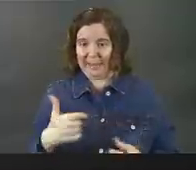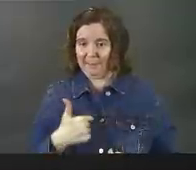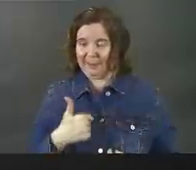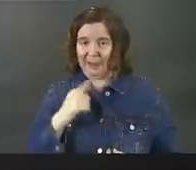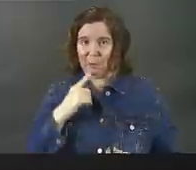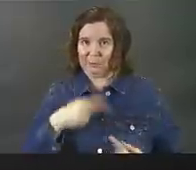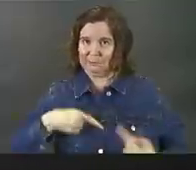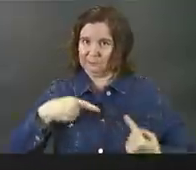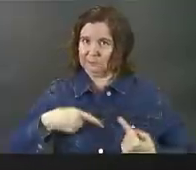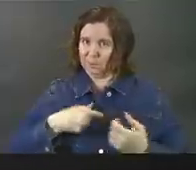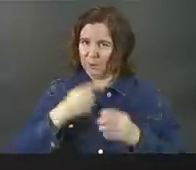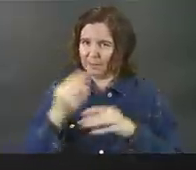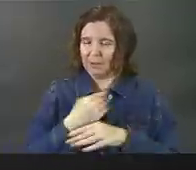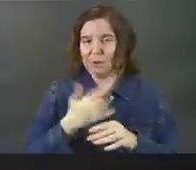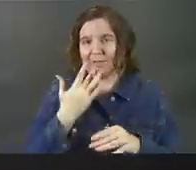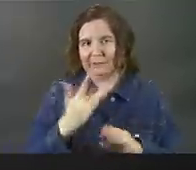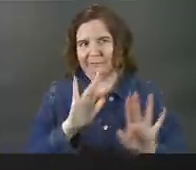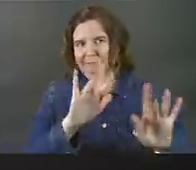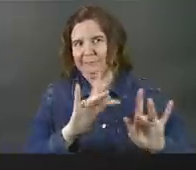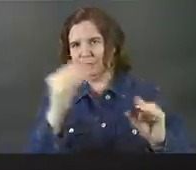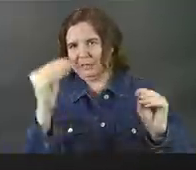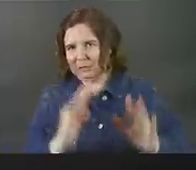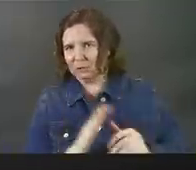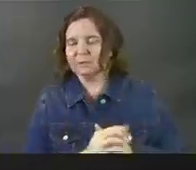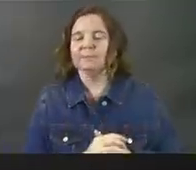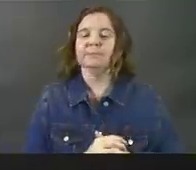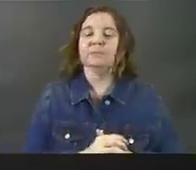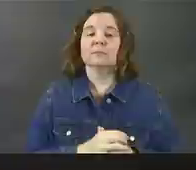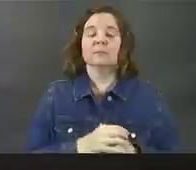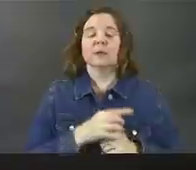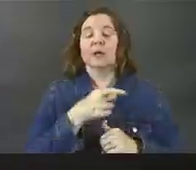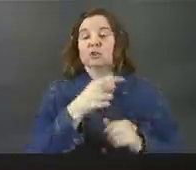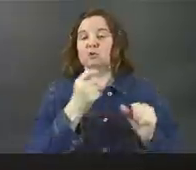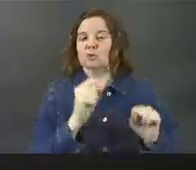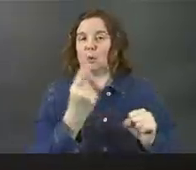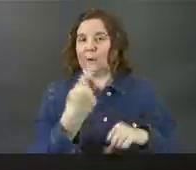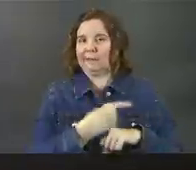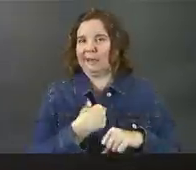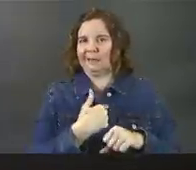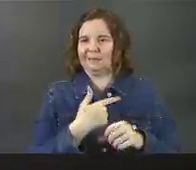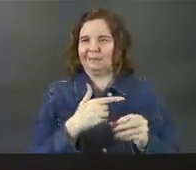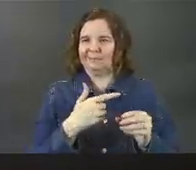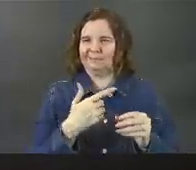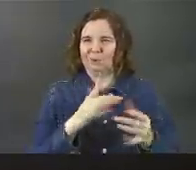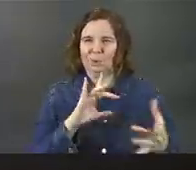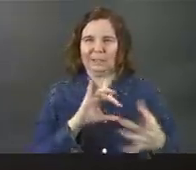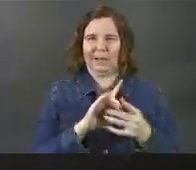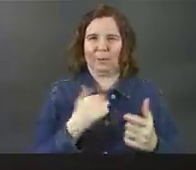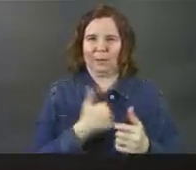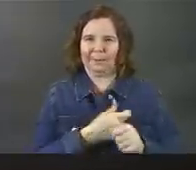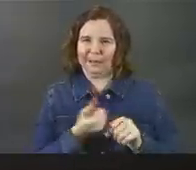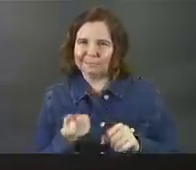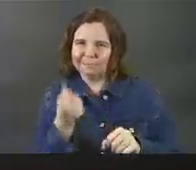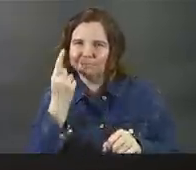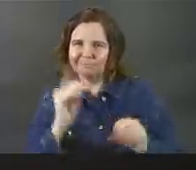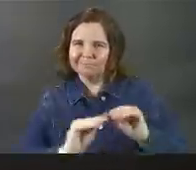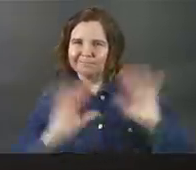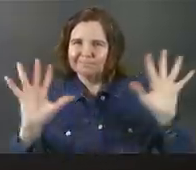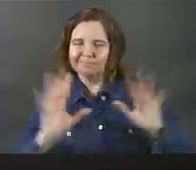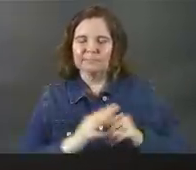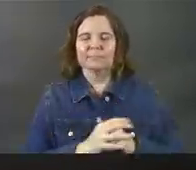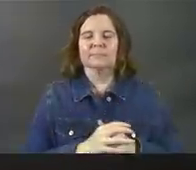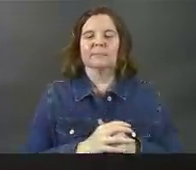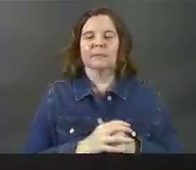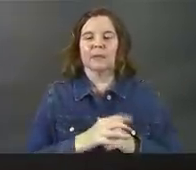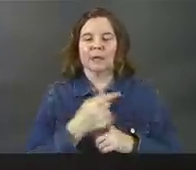me that really struggled. So I felt really bad for our teacher. And she was trying one day to just, like, connect with us and make math